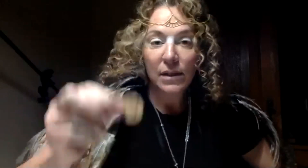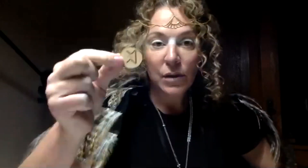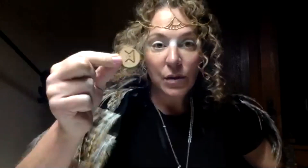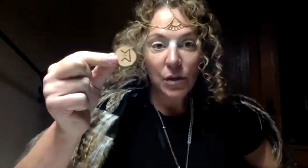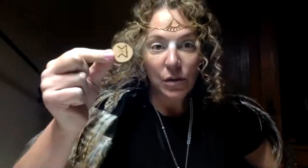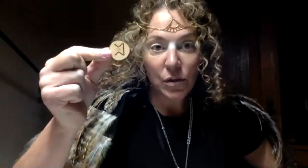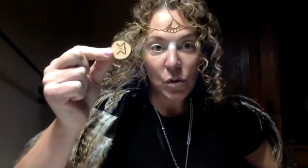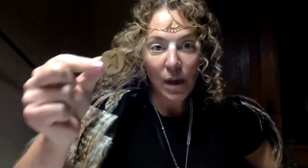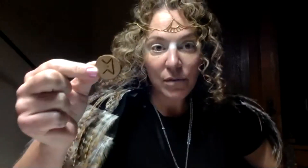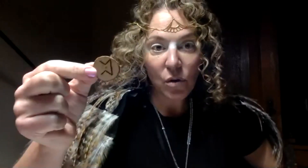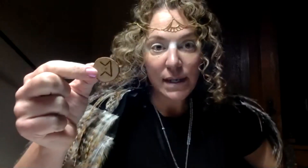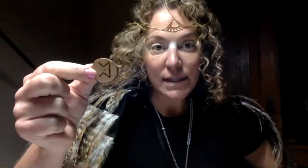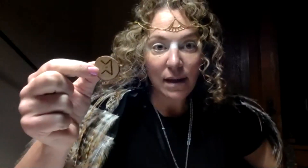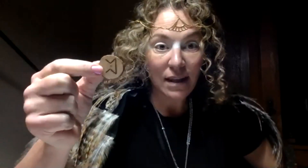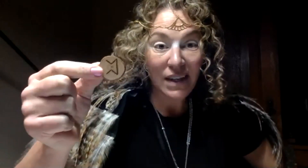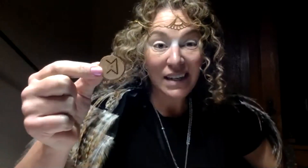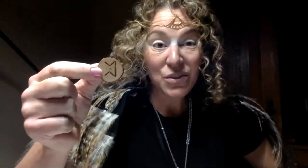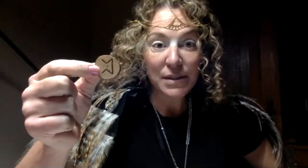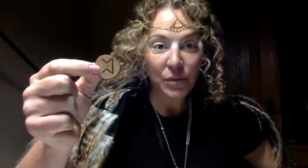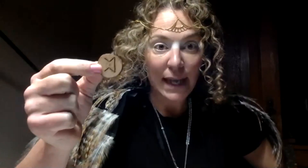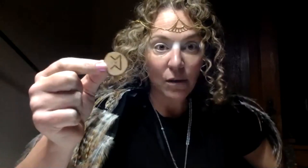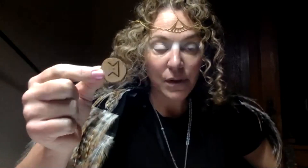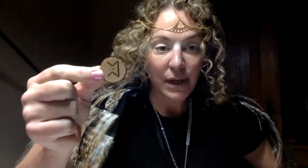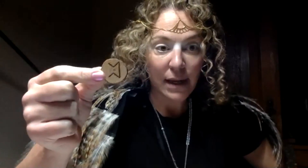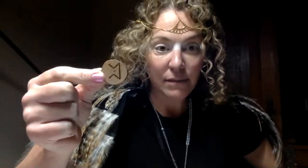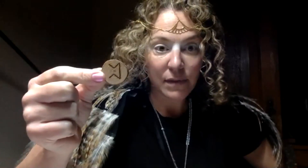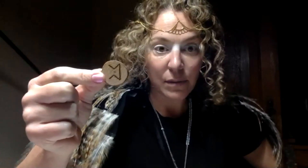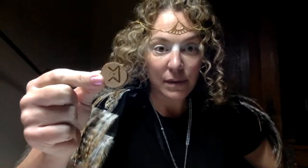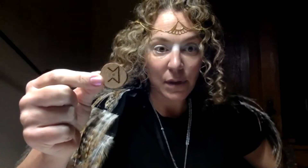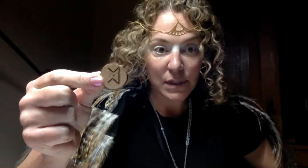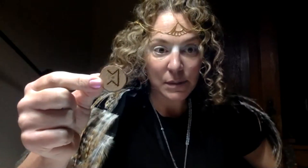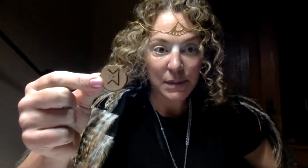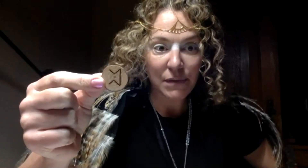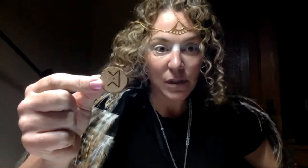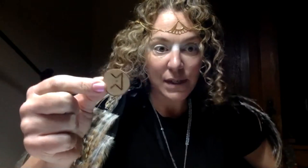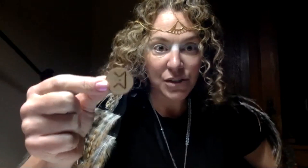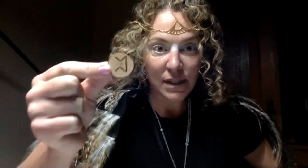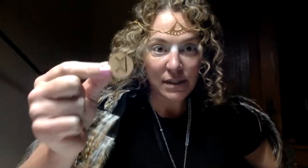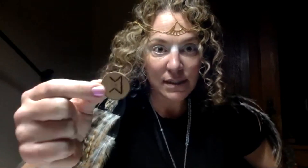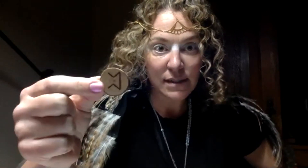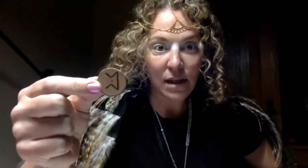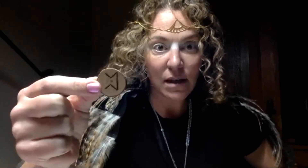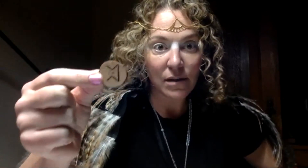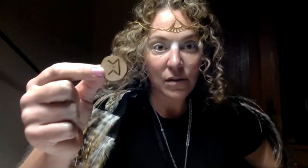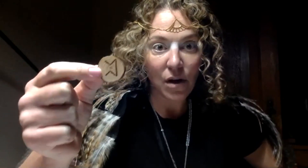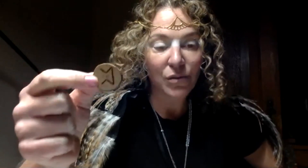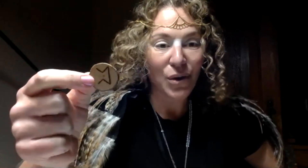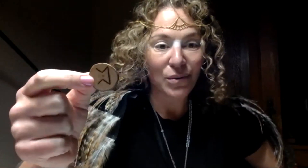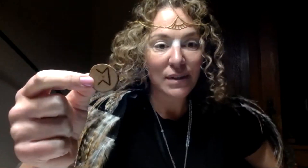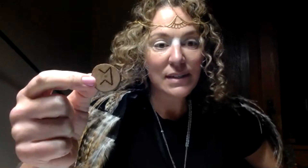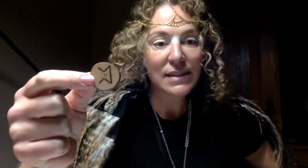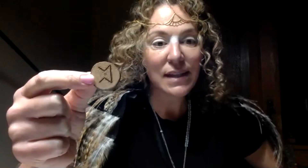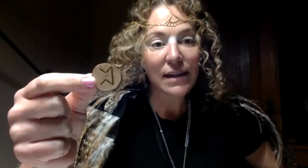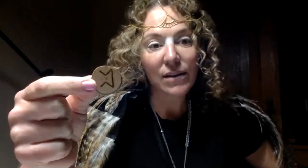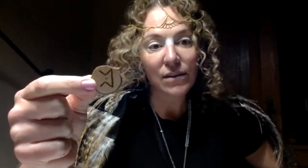basically, you have no idea, and the answer isn't really out there yet if that was a specific question, because this is the